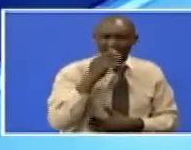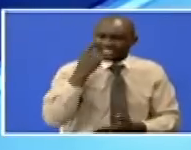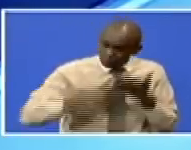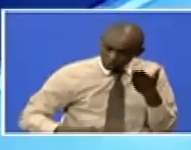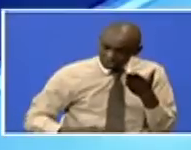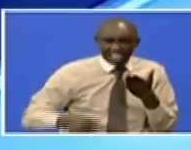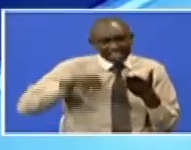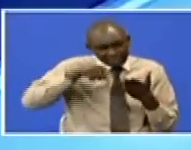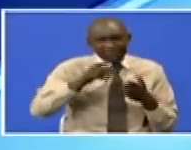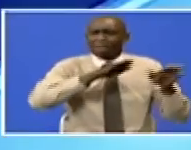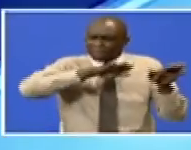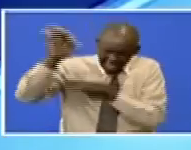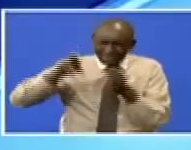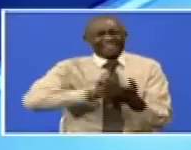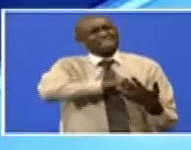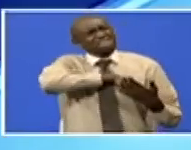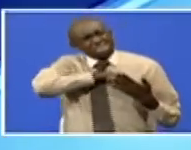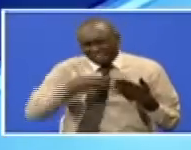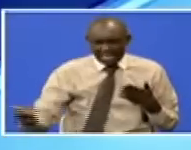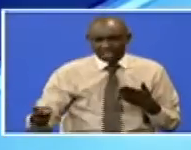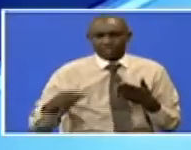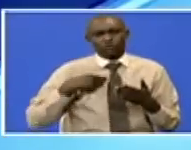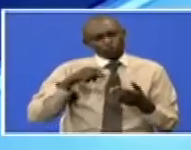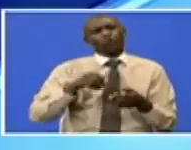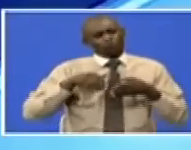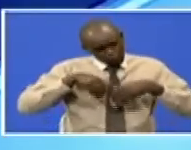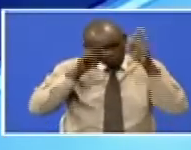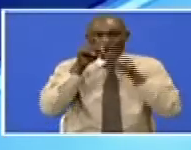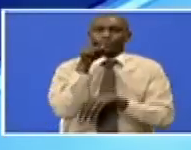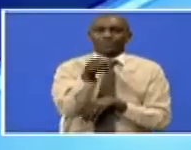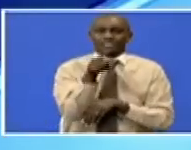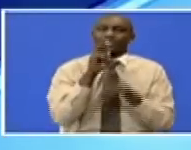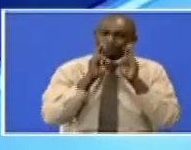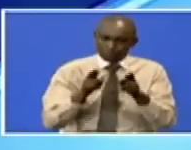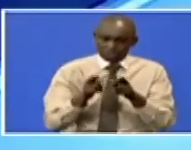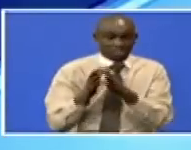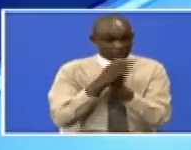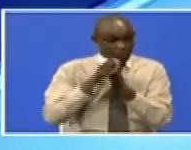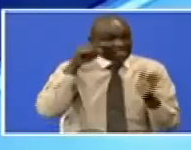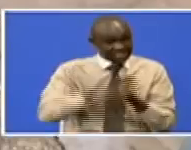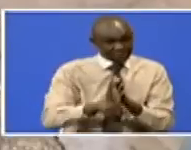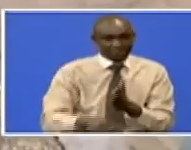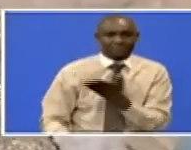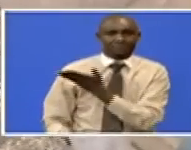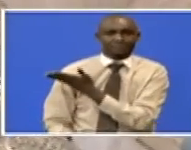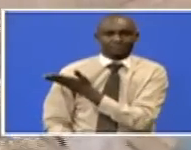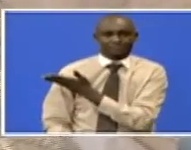termed as parliament's failure to prioritize their plight. KTN's Timothy Otieno now reports.